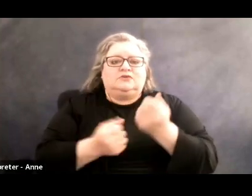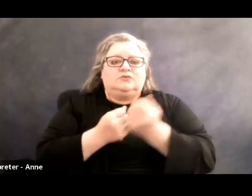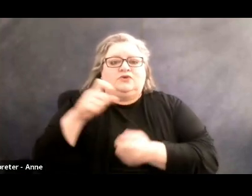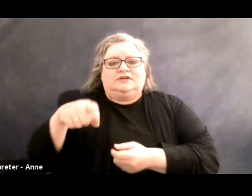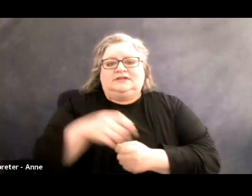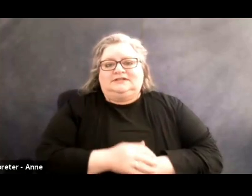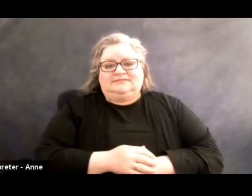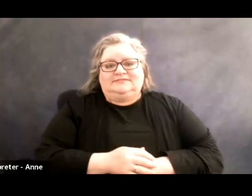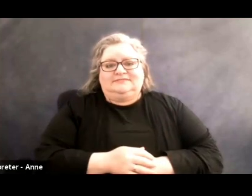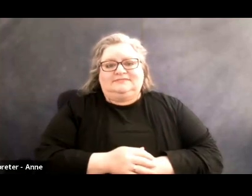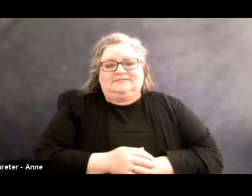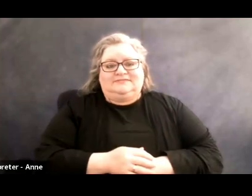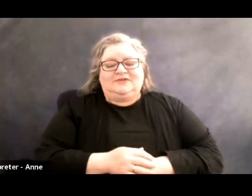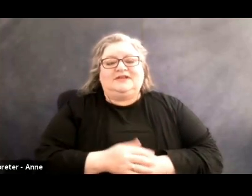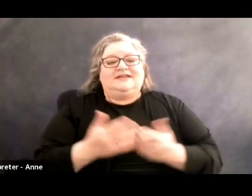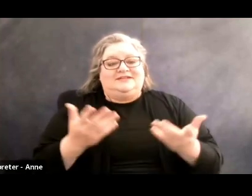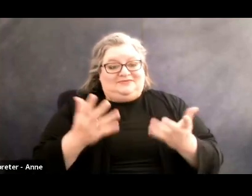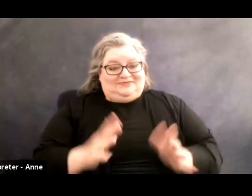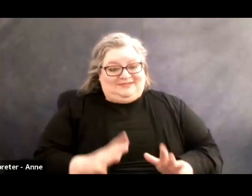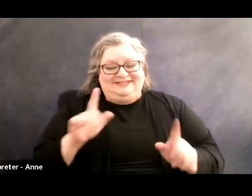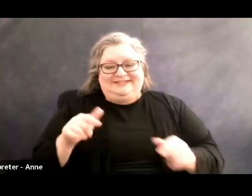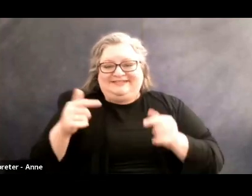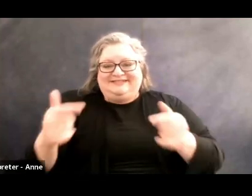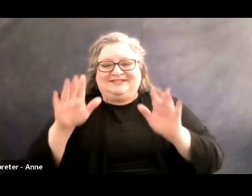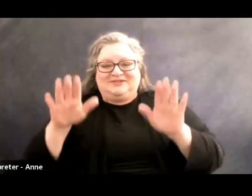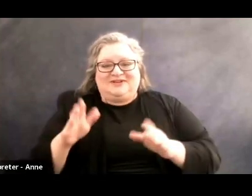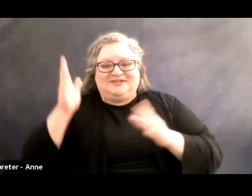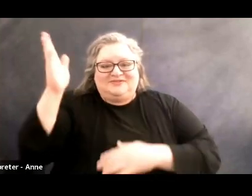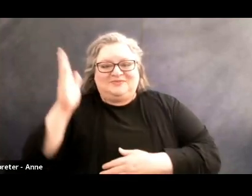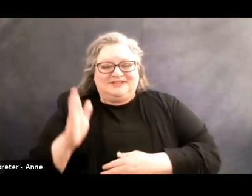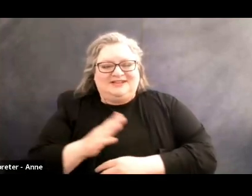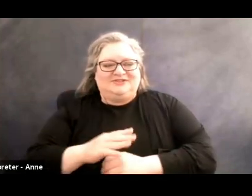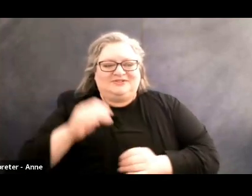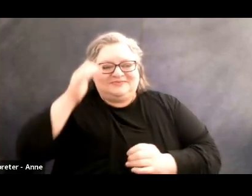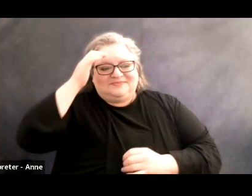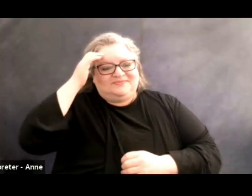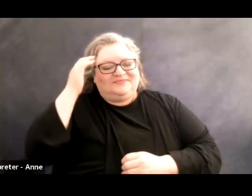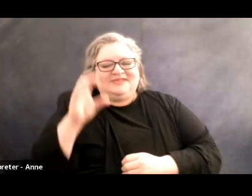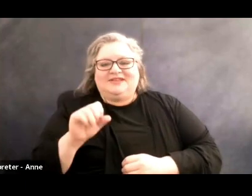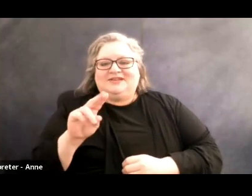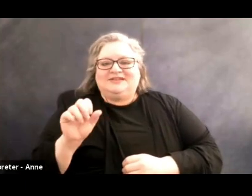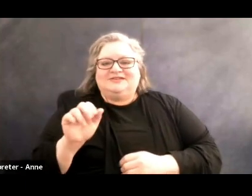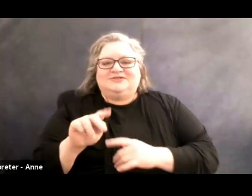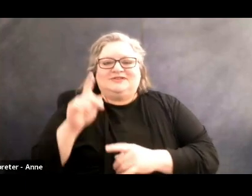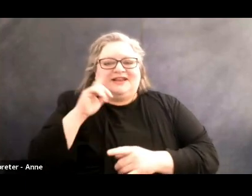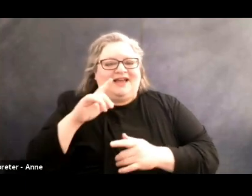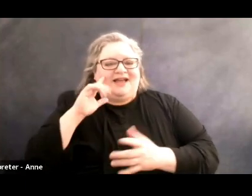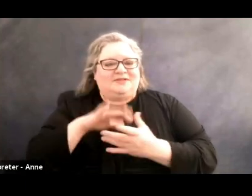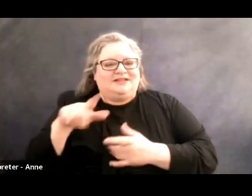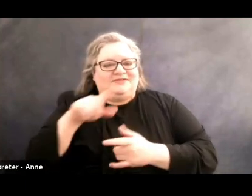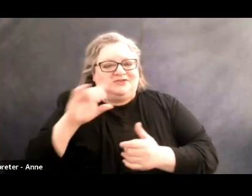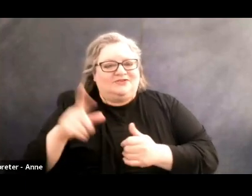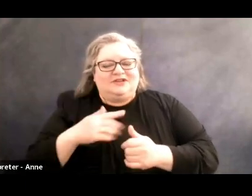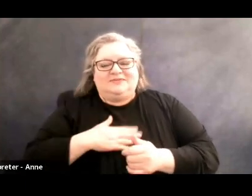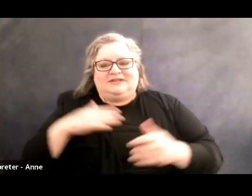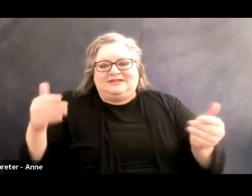you need. And with that, I turn this over to our wonderful presenters. Susan, I believe you're going first, and please